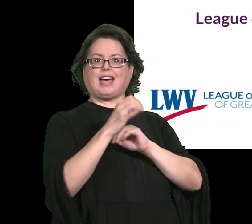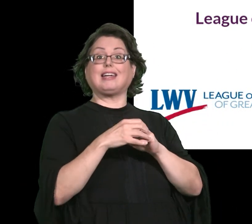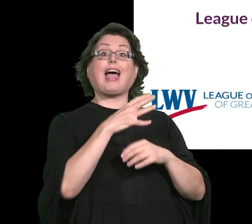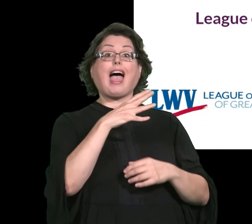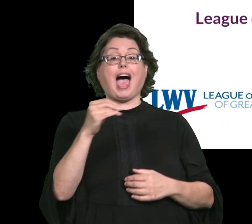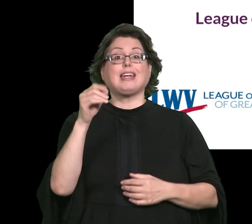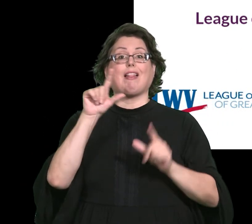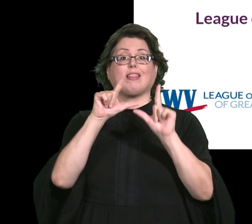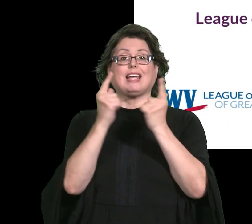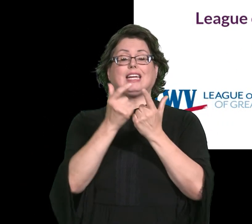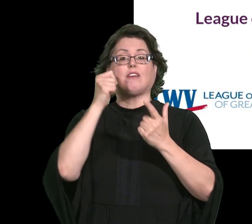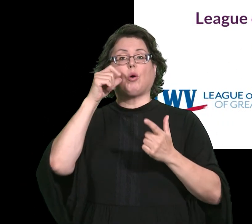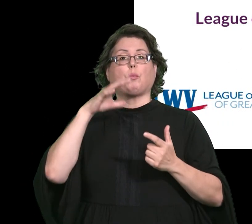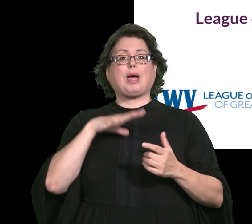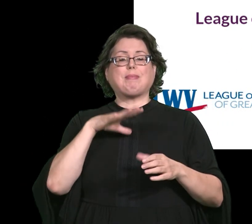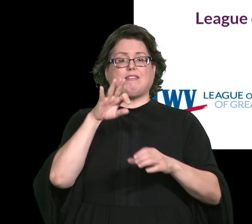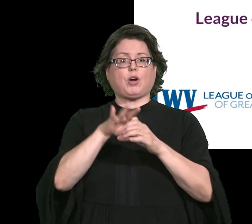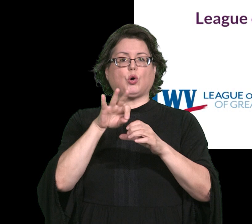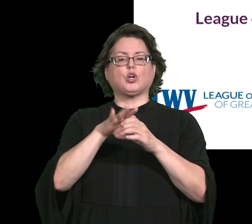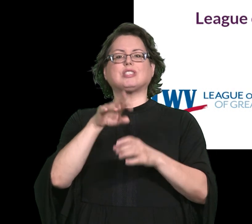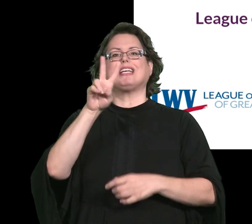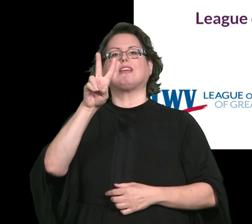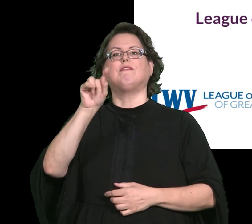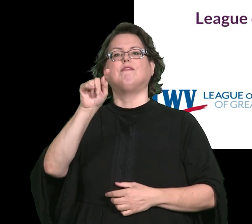lwvpgh.org, and the League of Women Voters